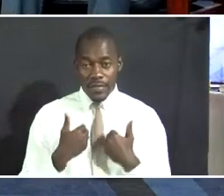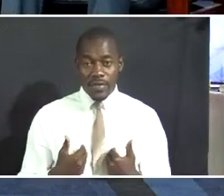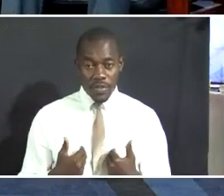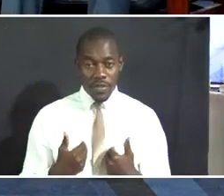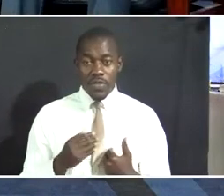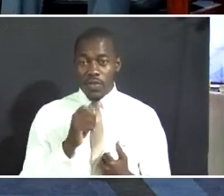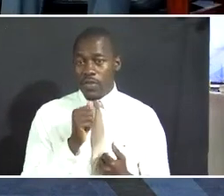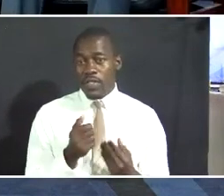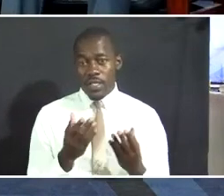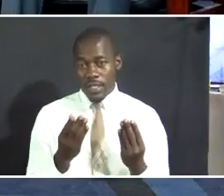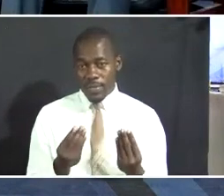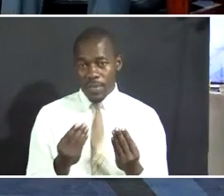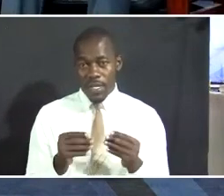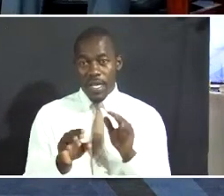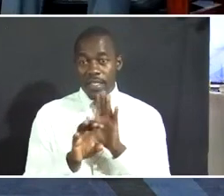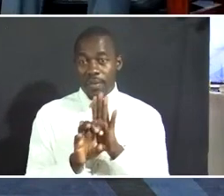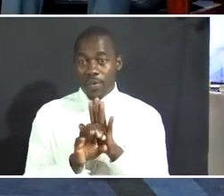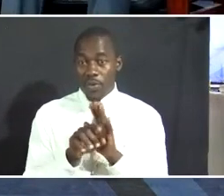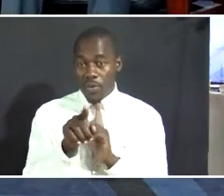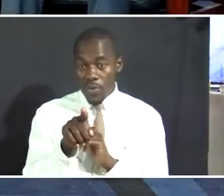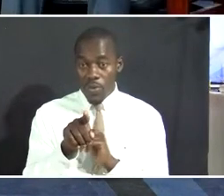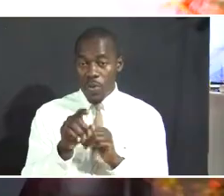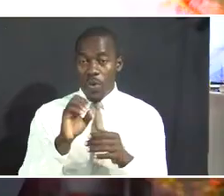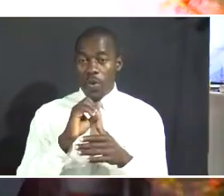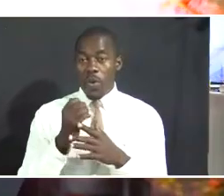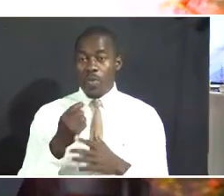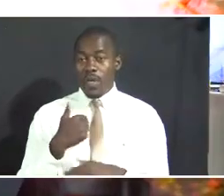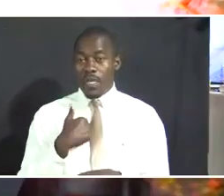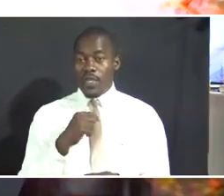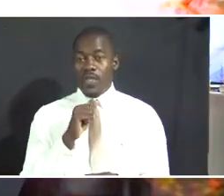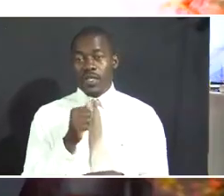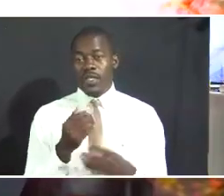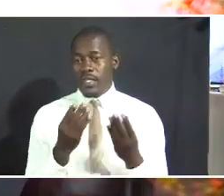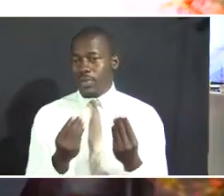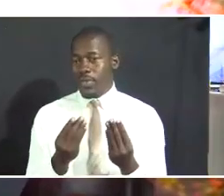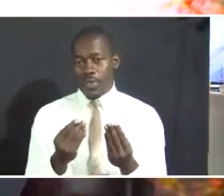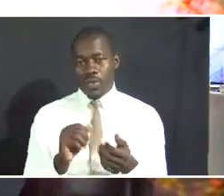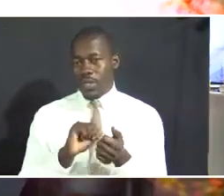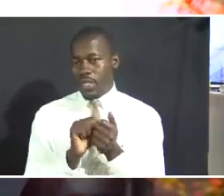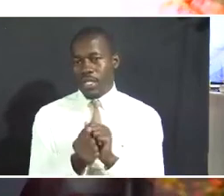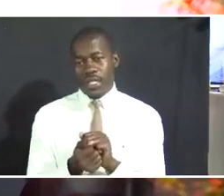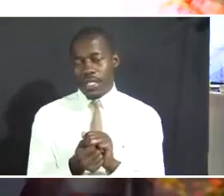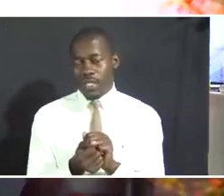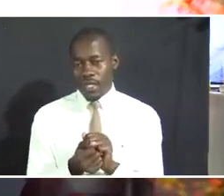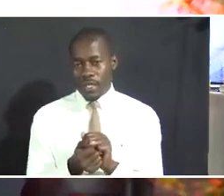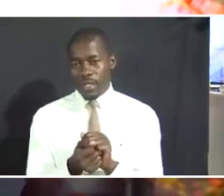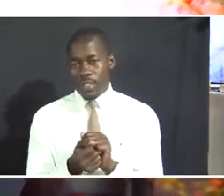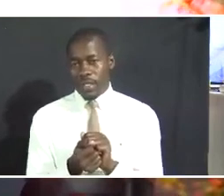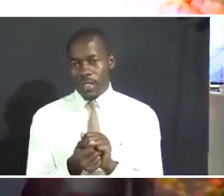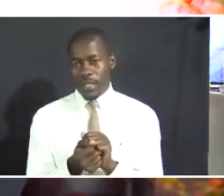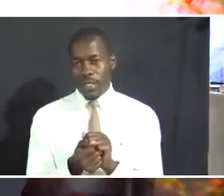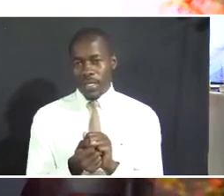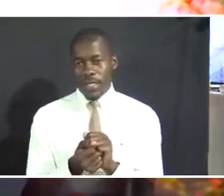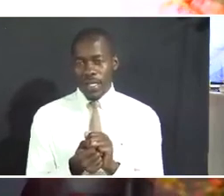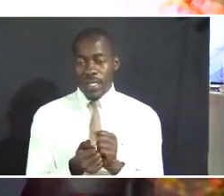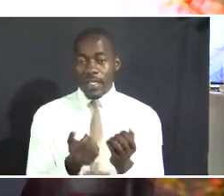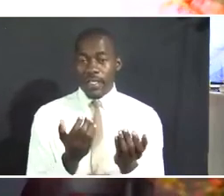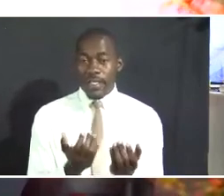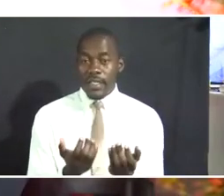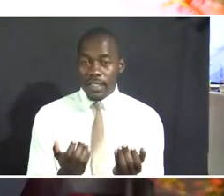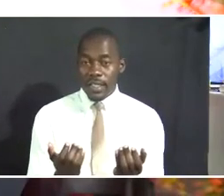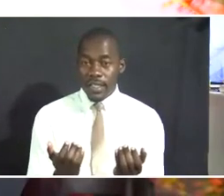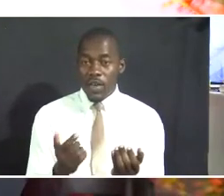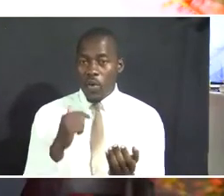myself, I have not changed. I'm seeing the process of changing. You don't expect an overnight process for a child who have come from